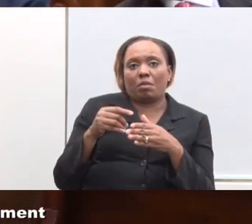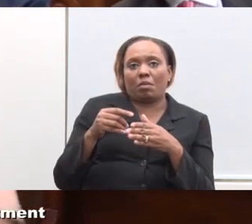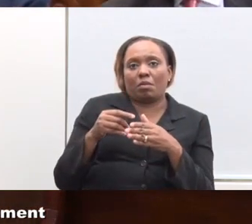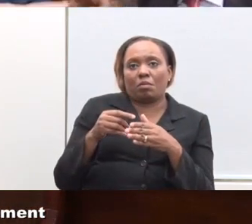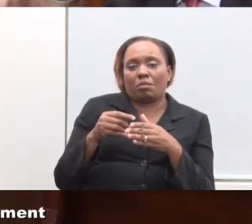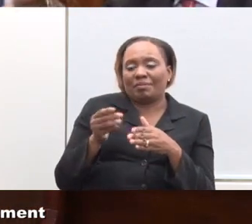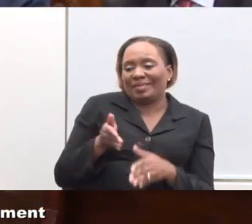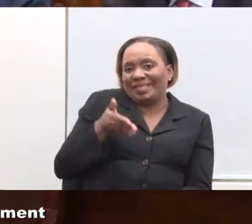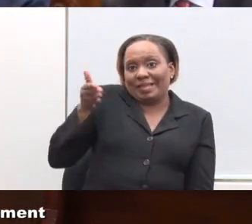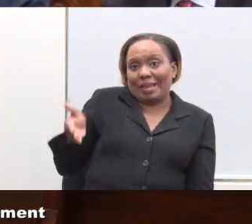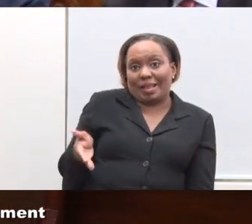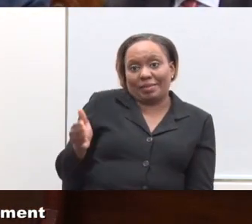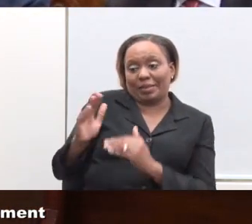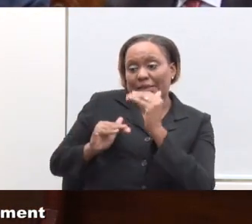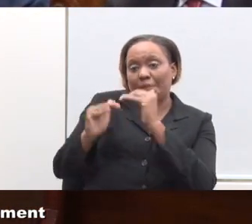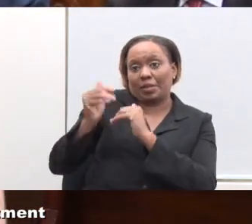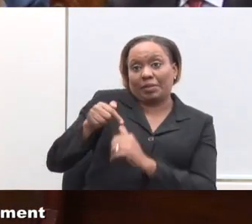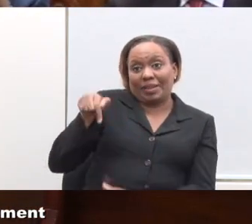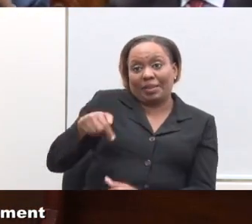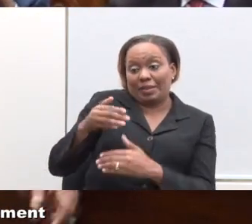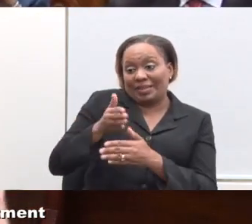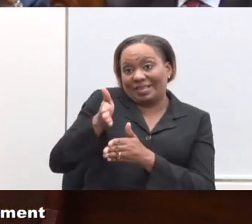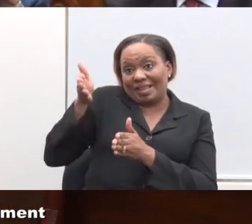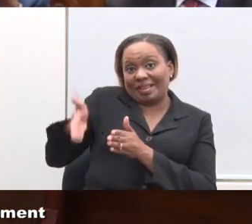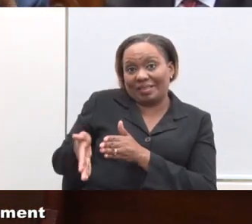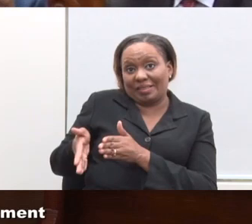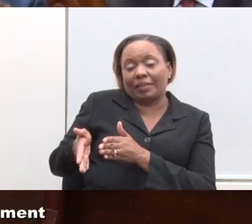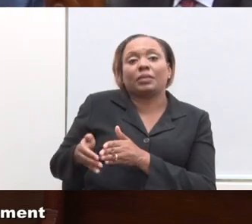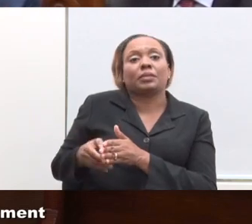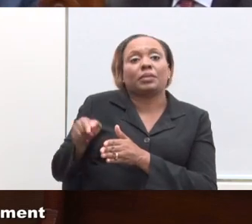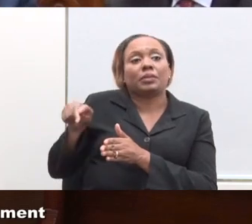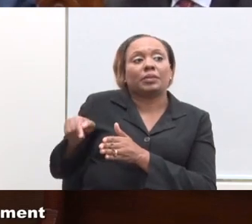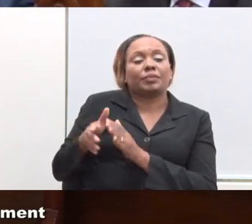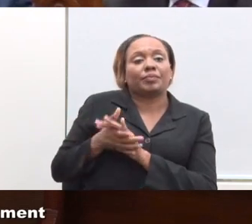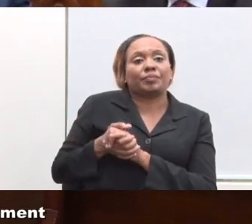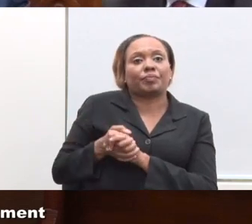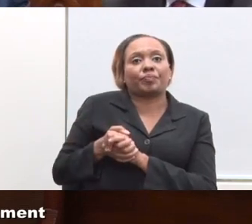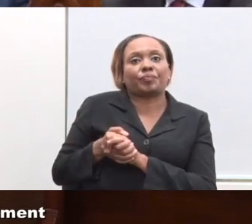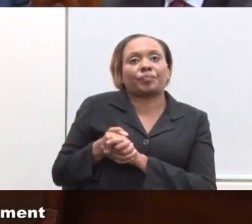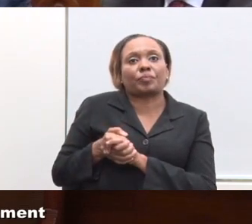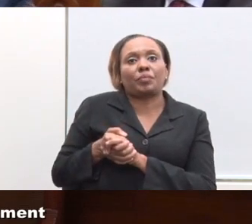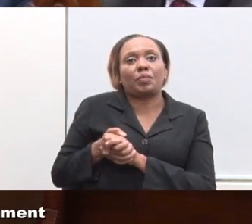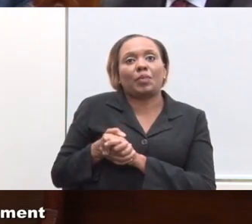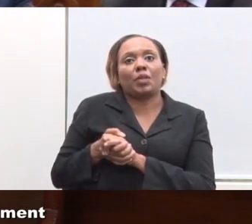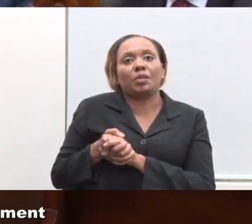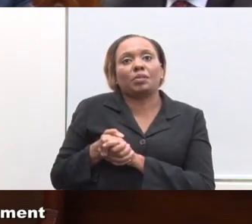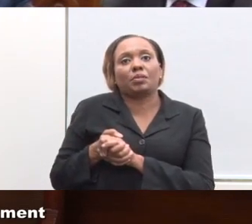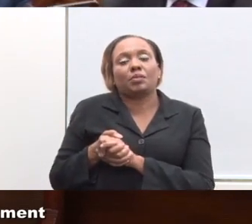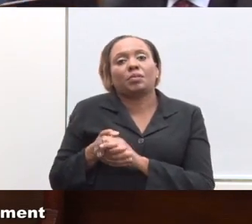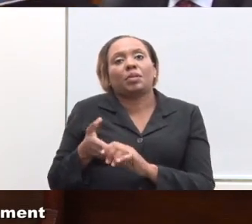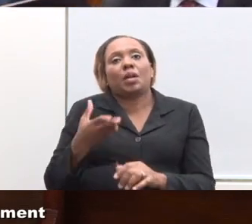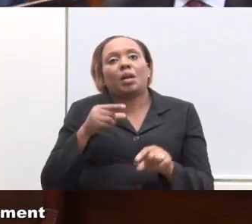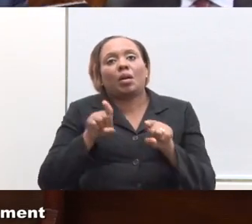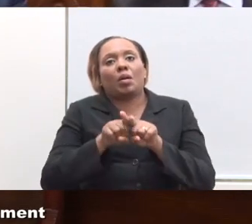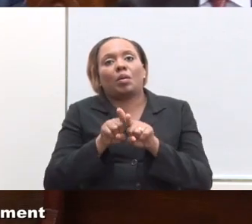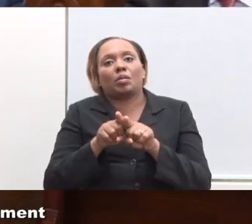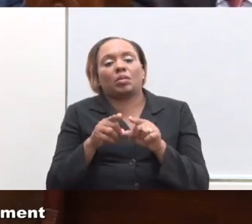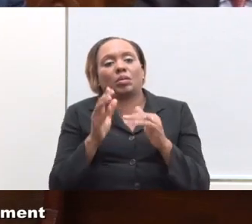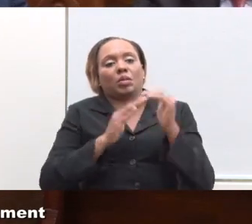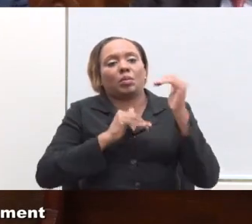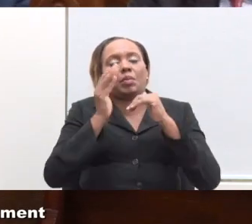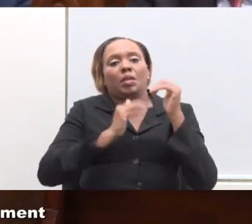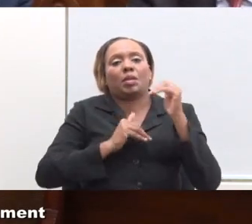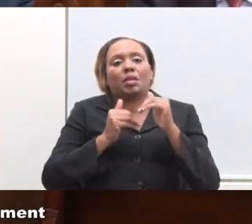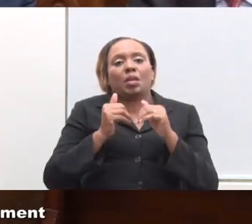residential building right next door here. And similarly, a 5-story car park to the back of this